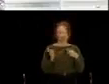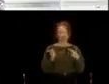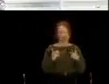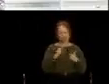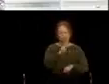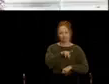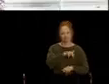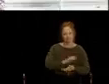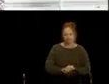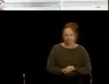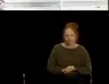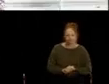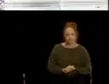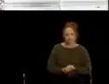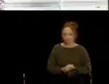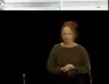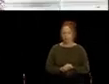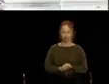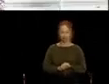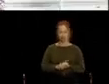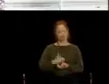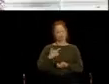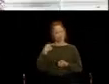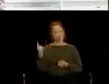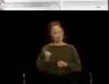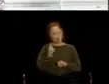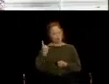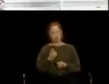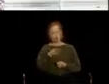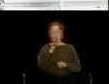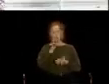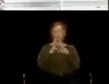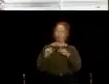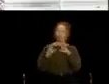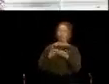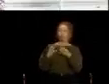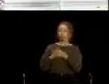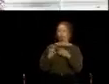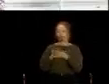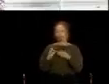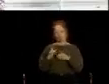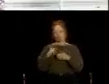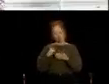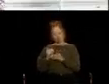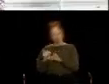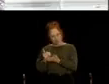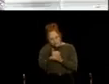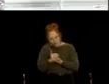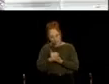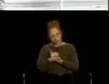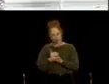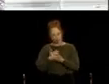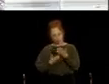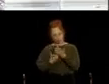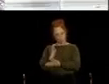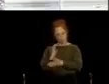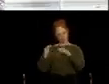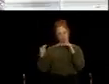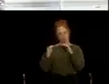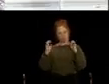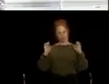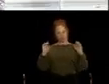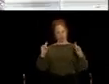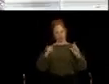me. Instead, I was constantly talking about how I deserved a right to fair education, how I deserved